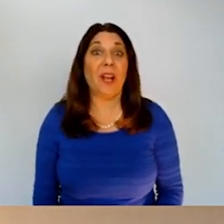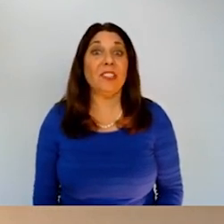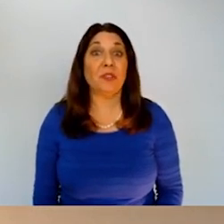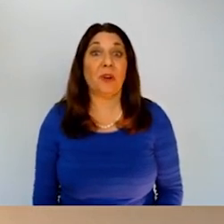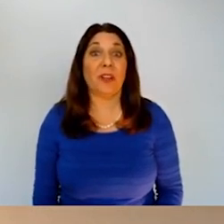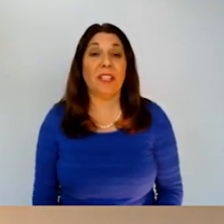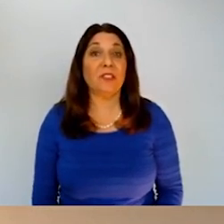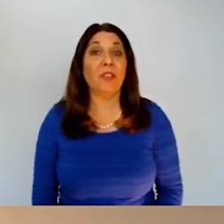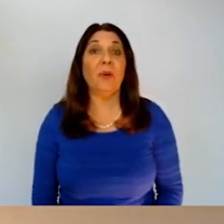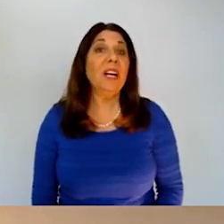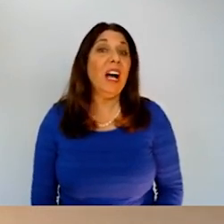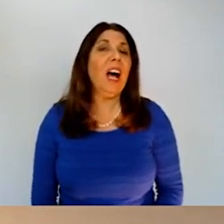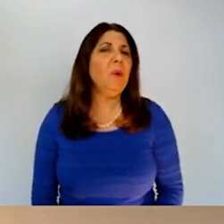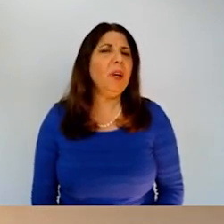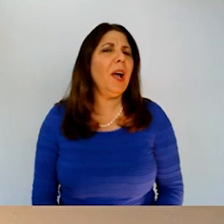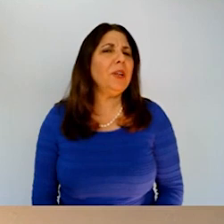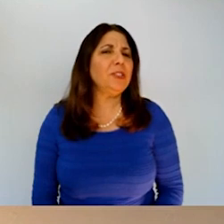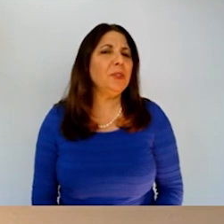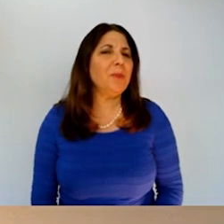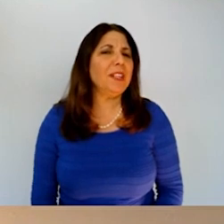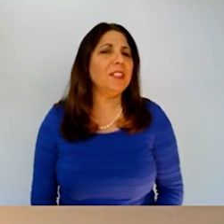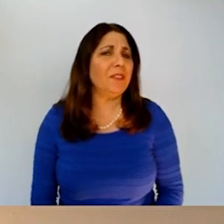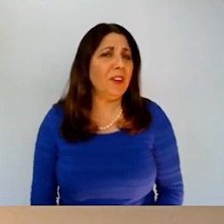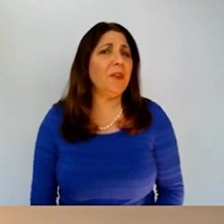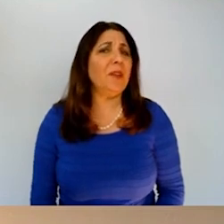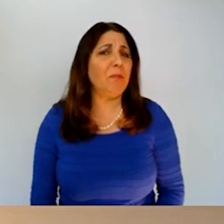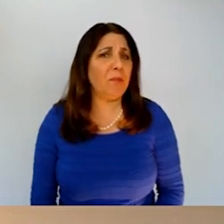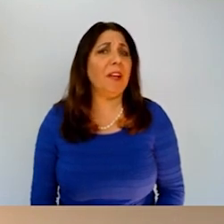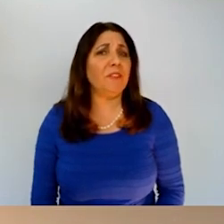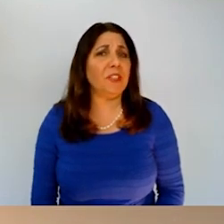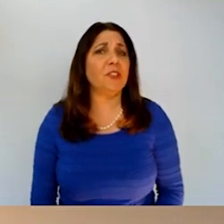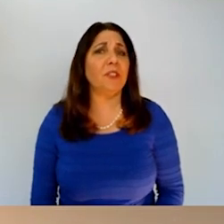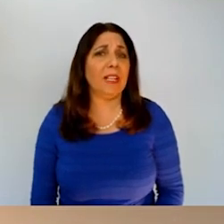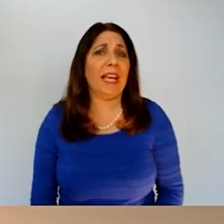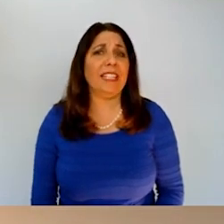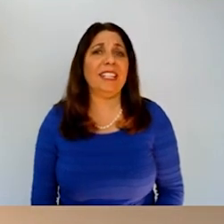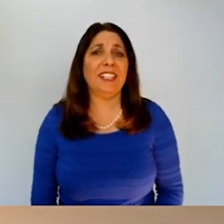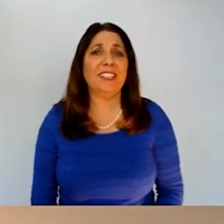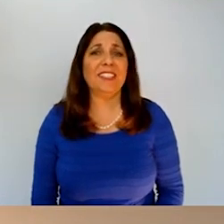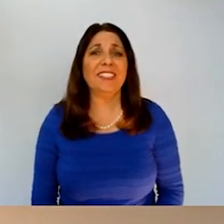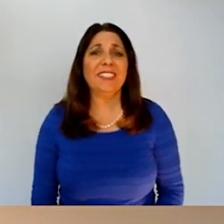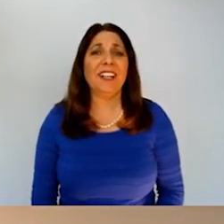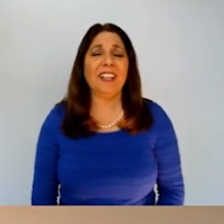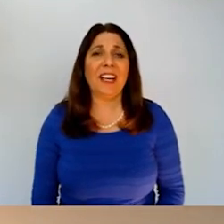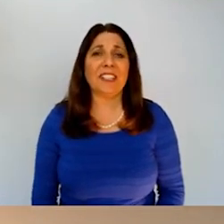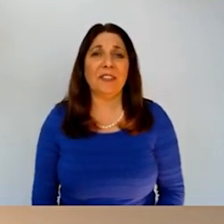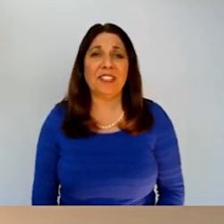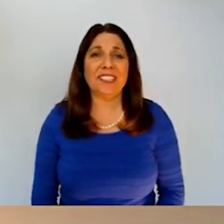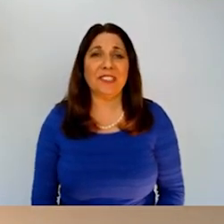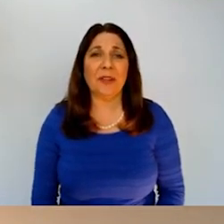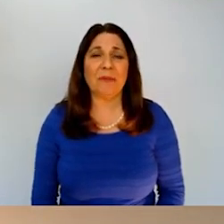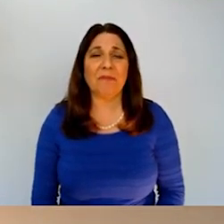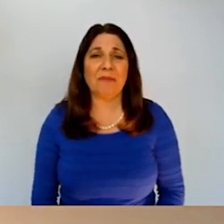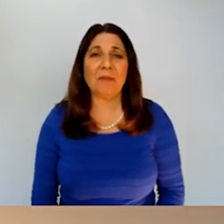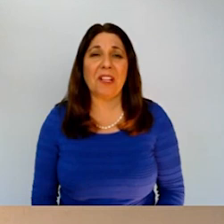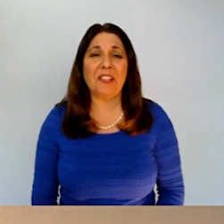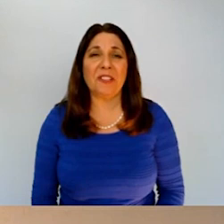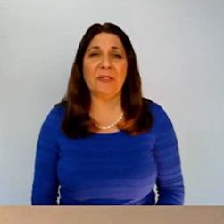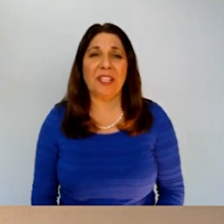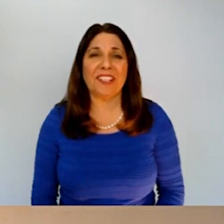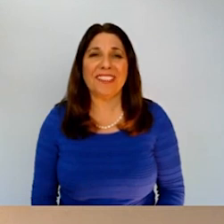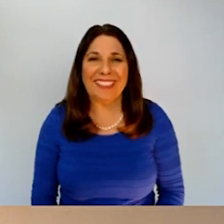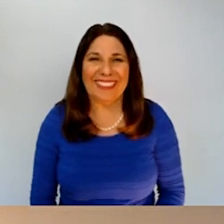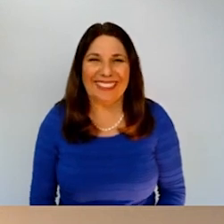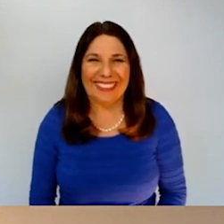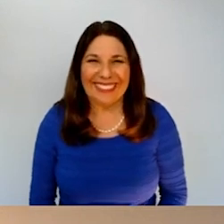we're not strong in. So I would assume that's a very beneficial and needed activity. So I'm glad you're